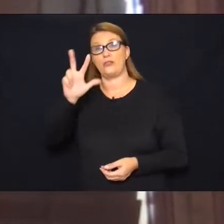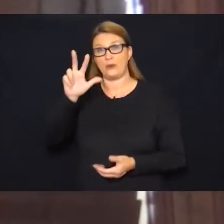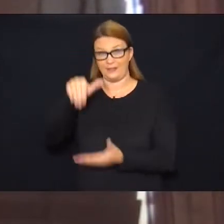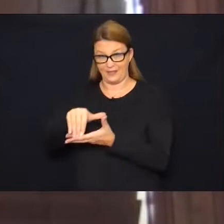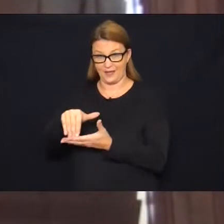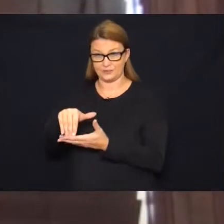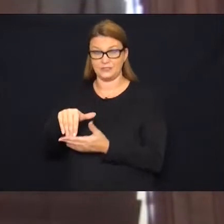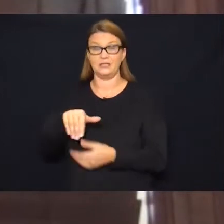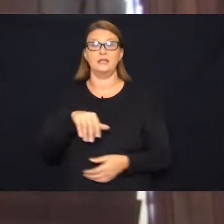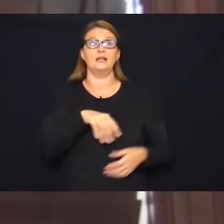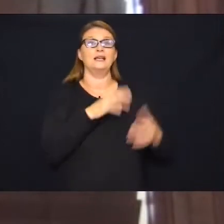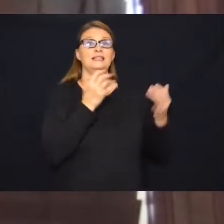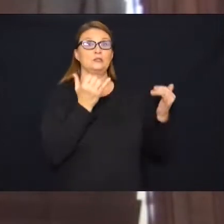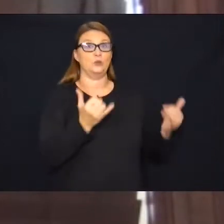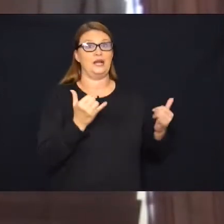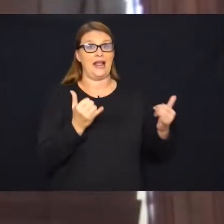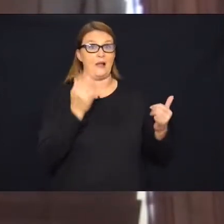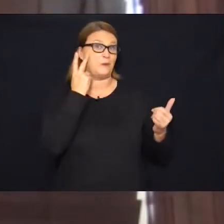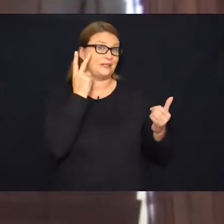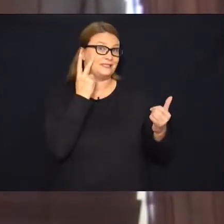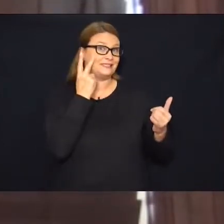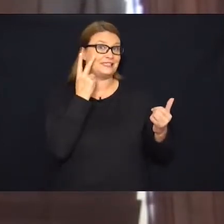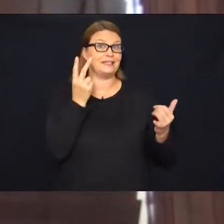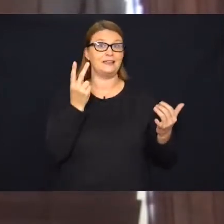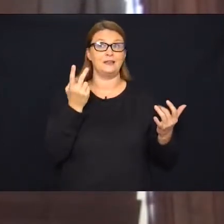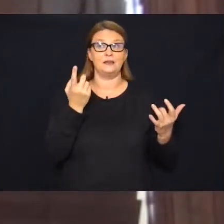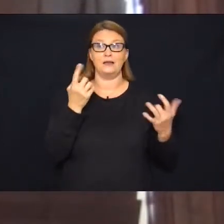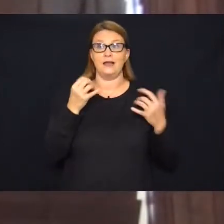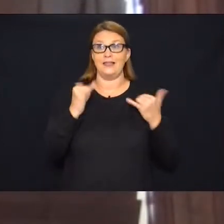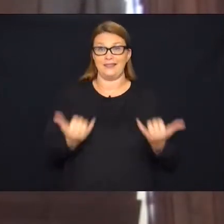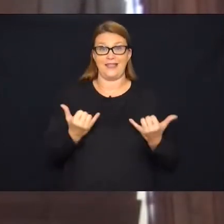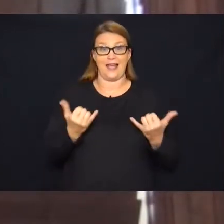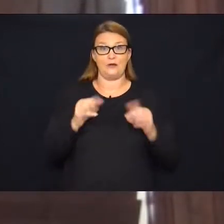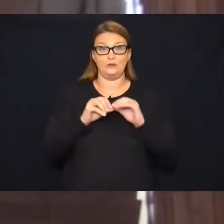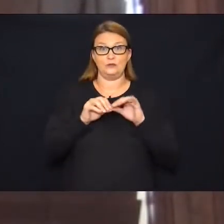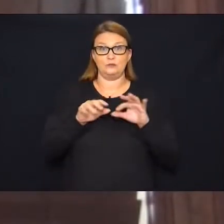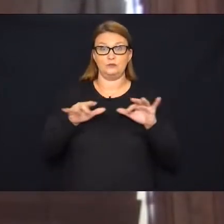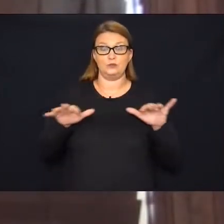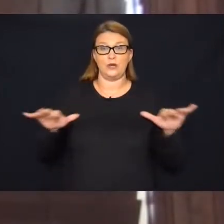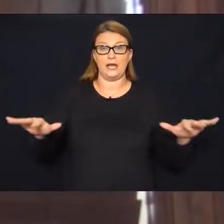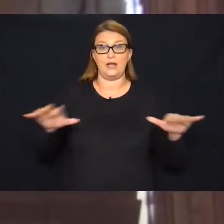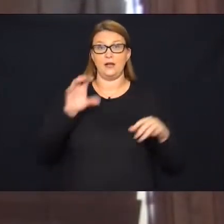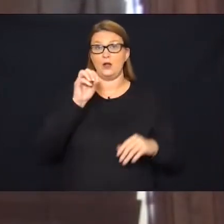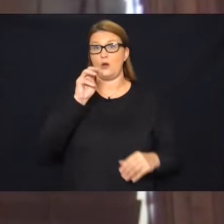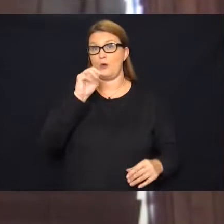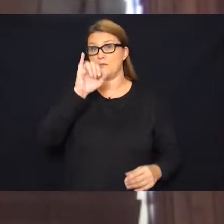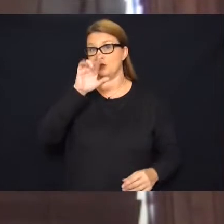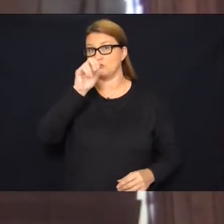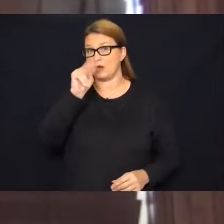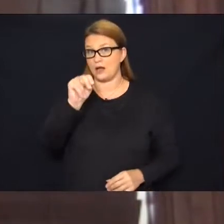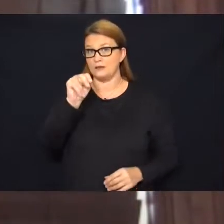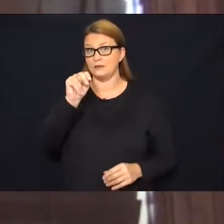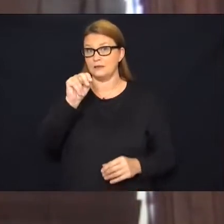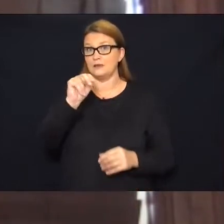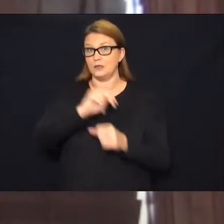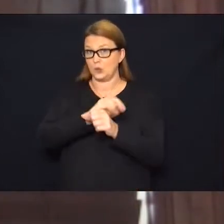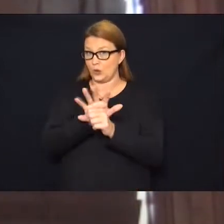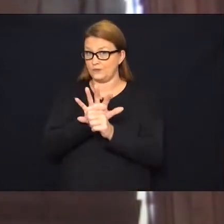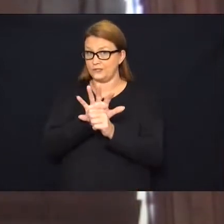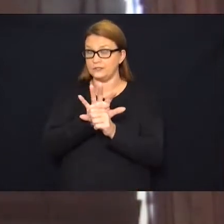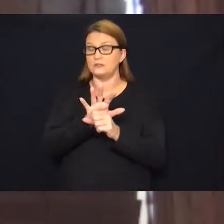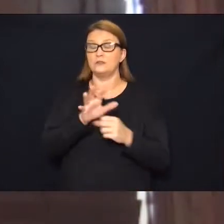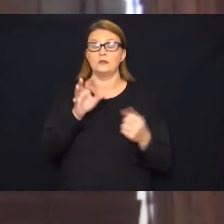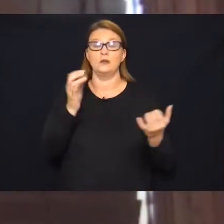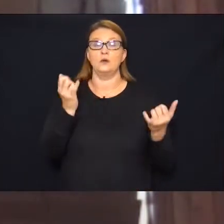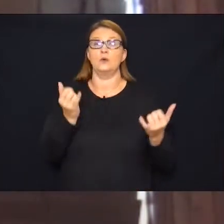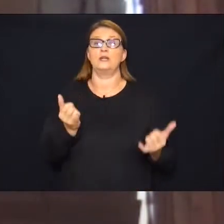303,000. And so as we start to look at the spread of COVID-19 with the Omicron variant, we can